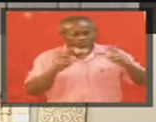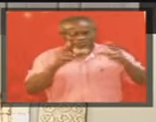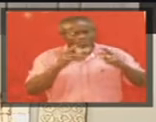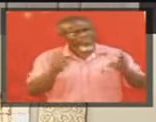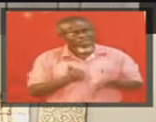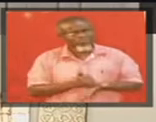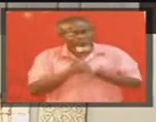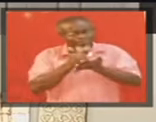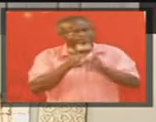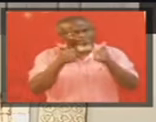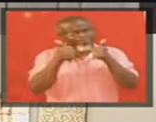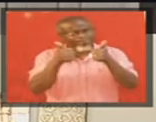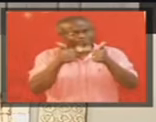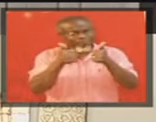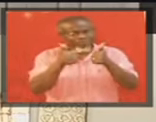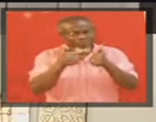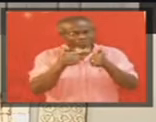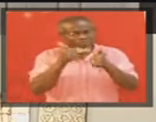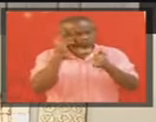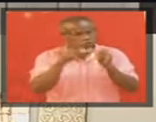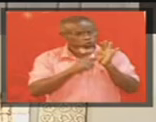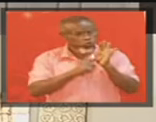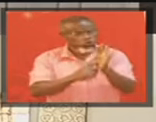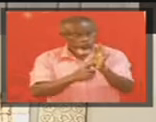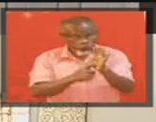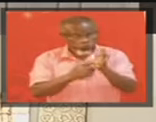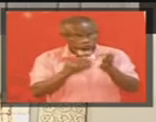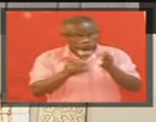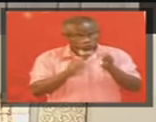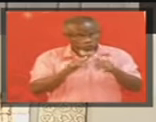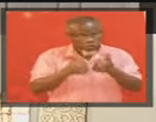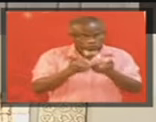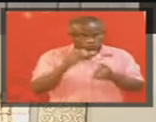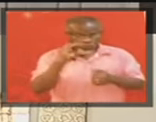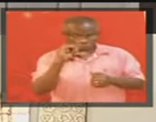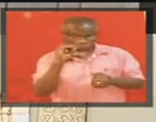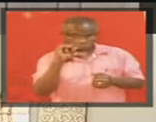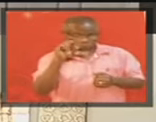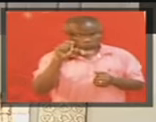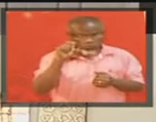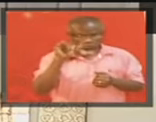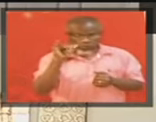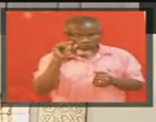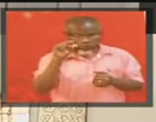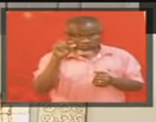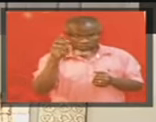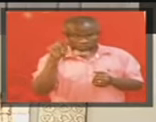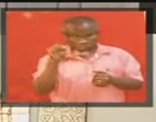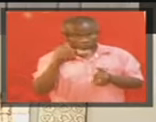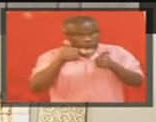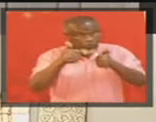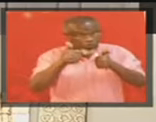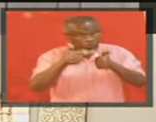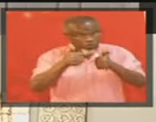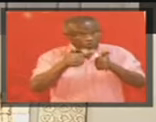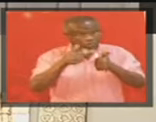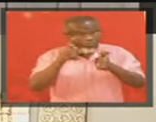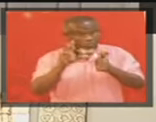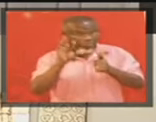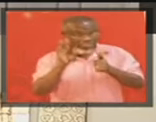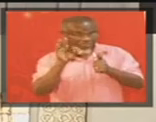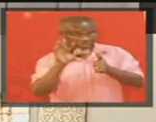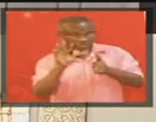because it tells you your oxygen saturation, which if it's normal should be 95% and above. And it also tells you your